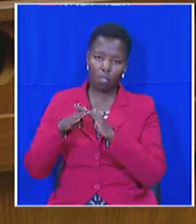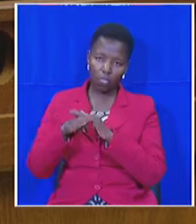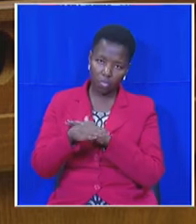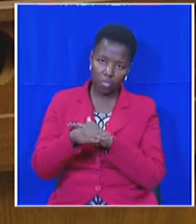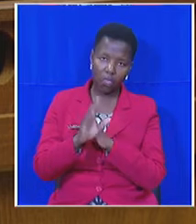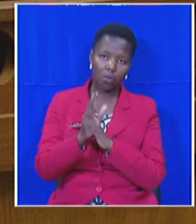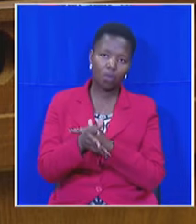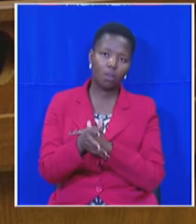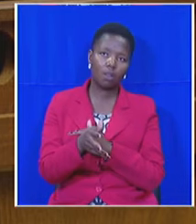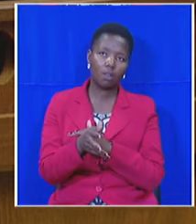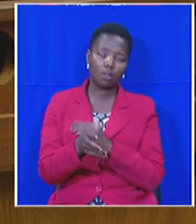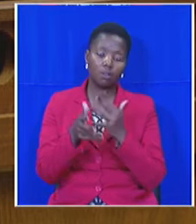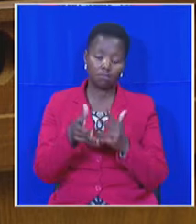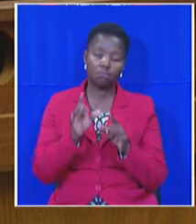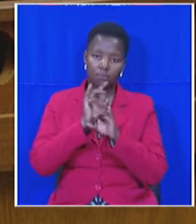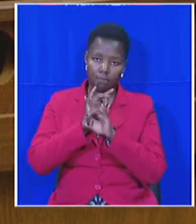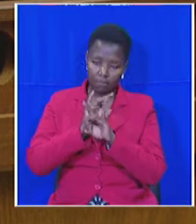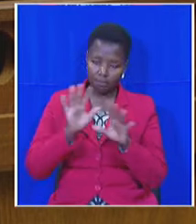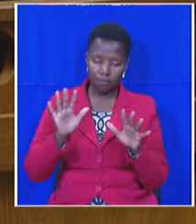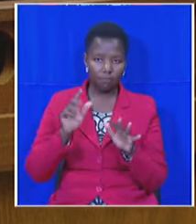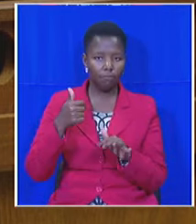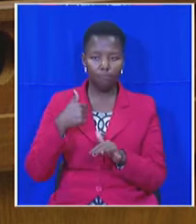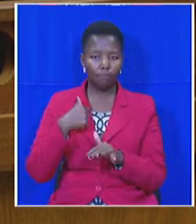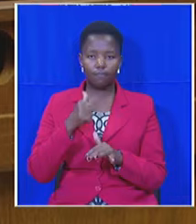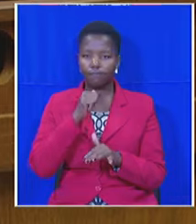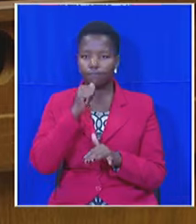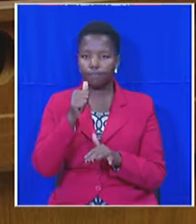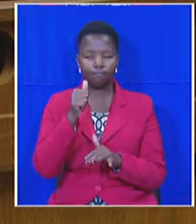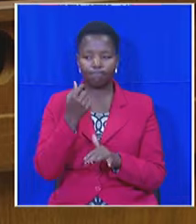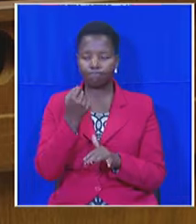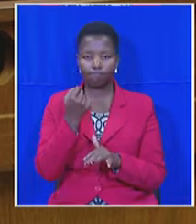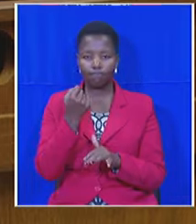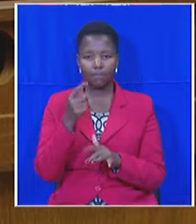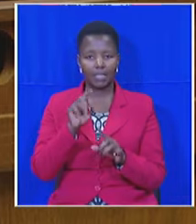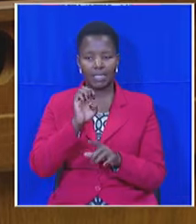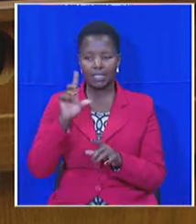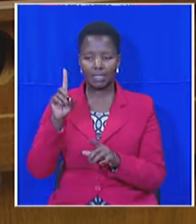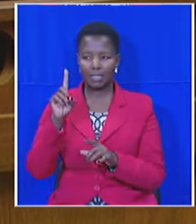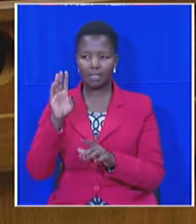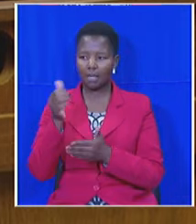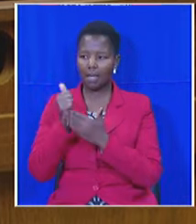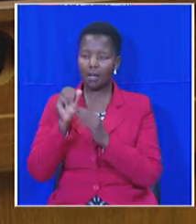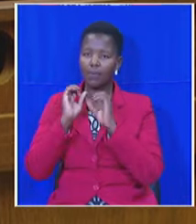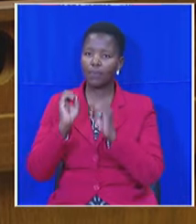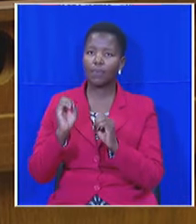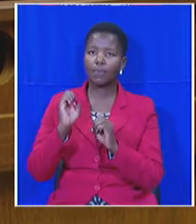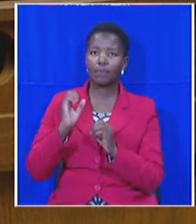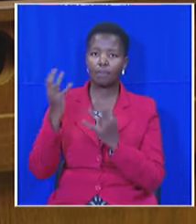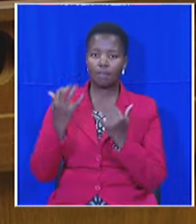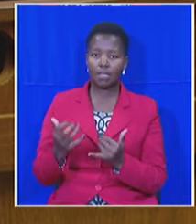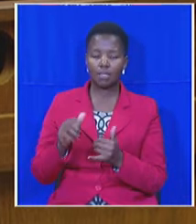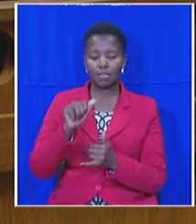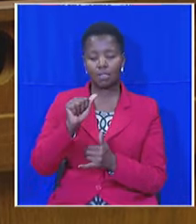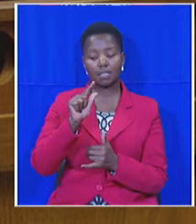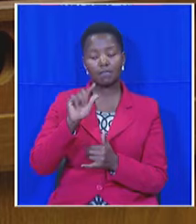the horizon. Clearly, we are not getting enough bang from the EDD's 675 million